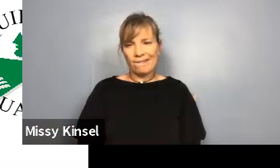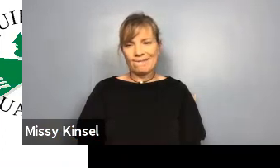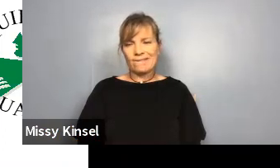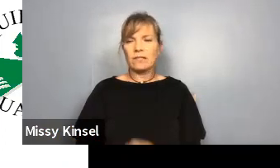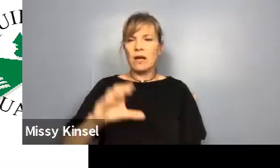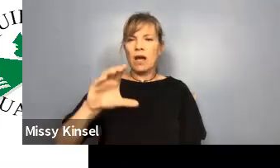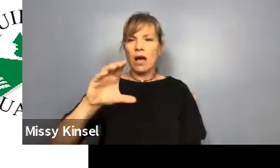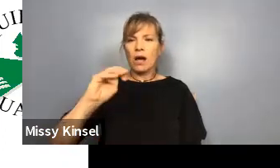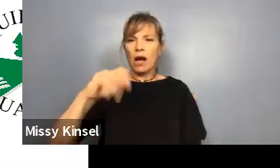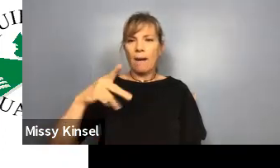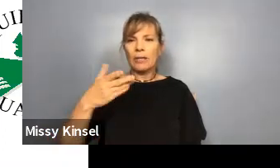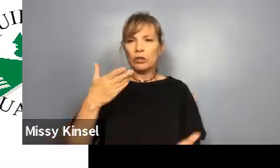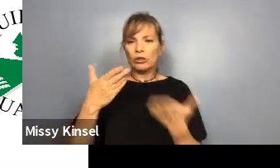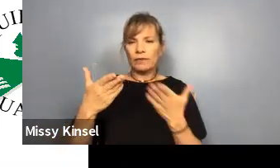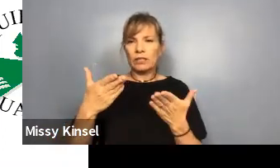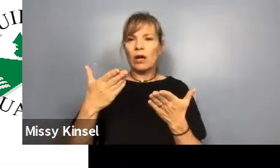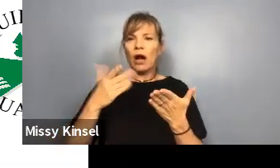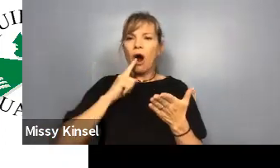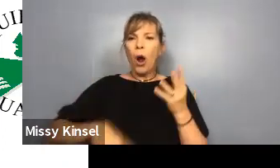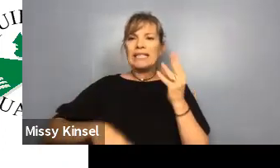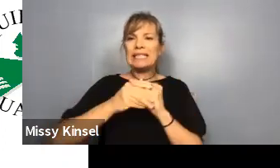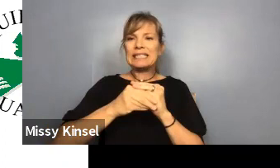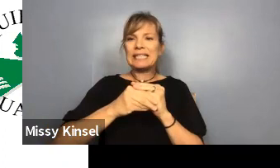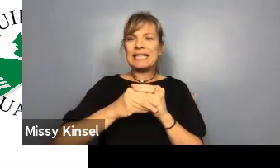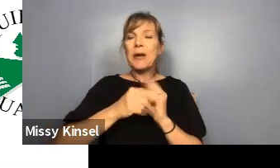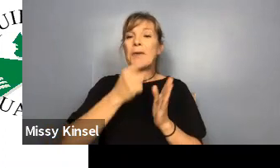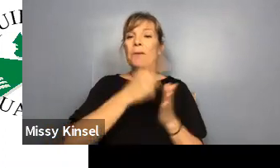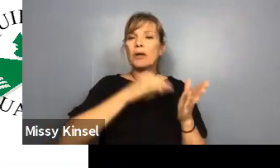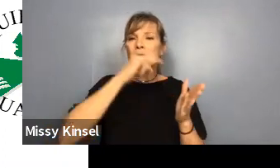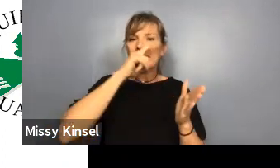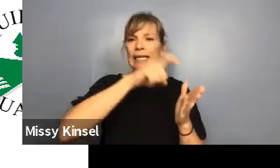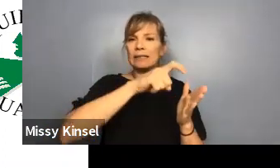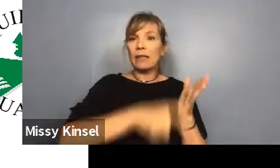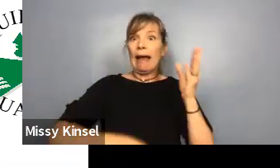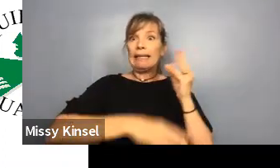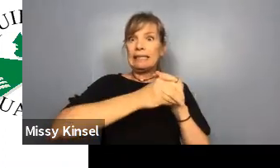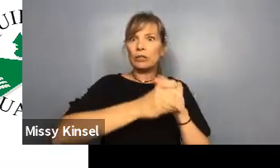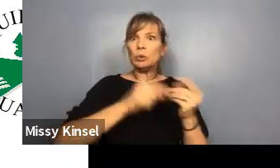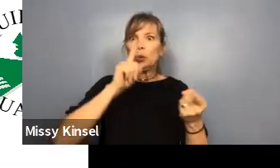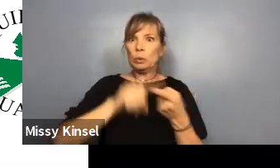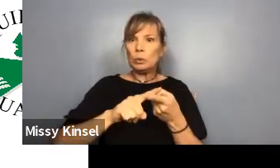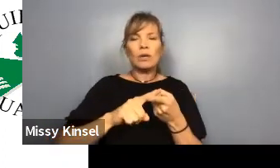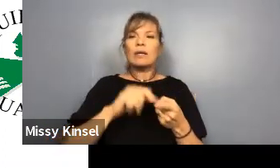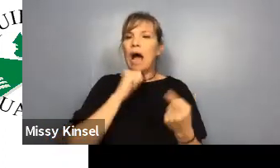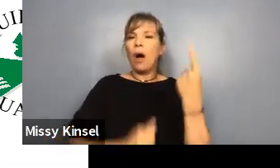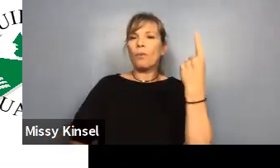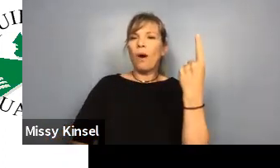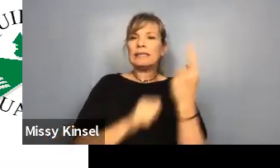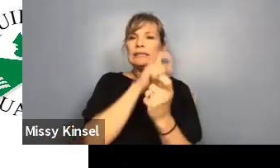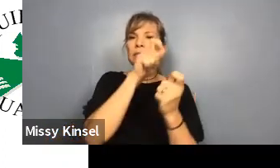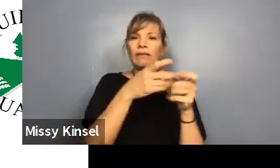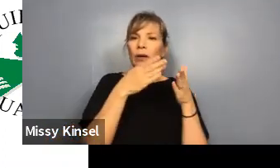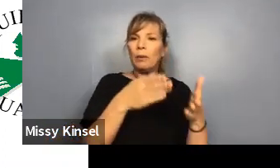Compensatory services should be in addition to anything that your child needs. And so there's not one specific way